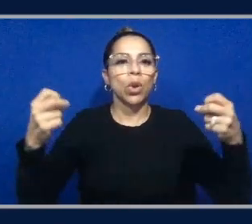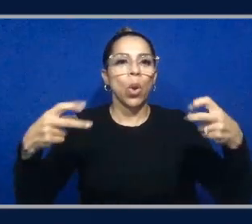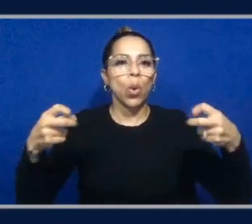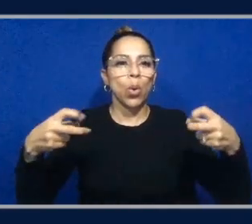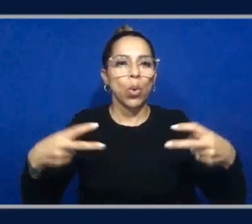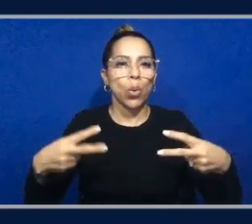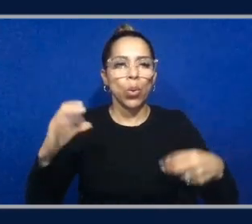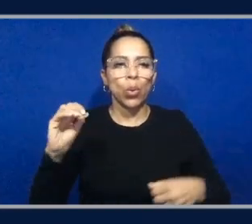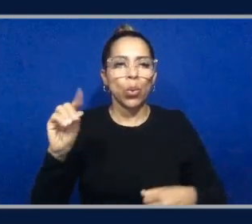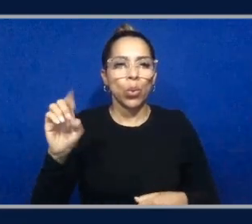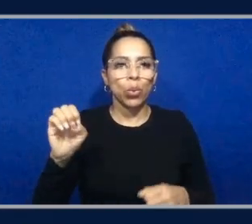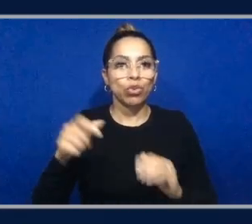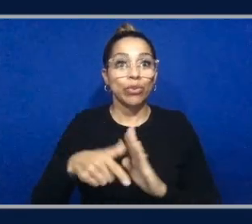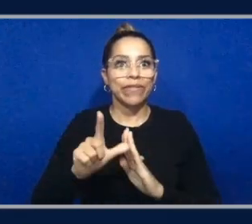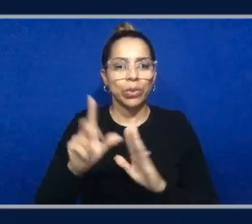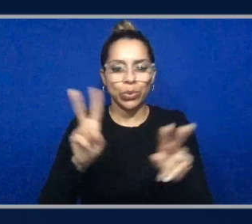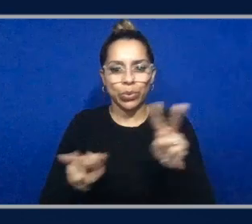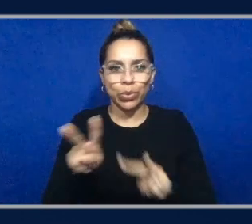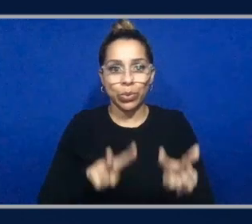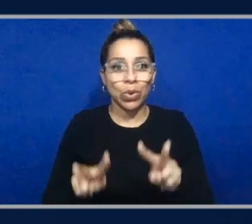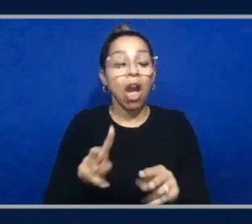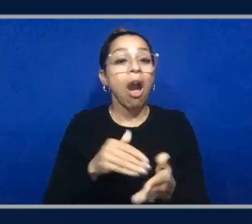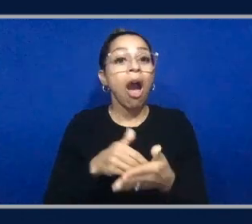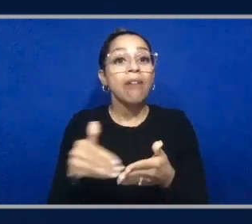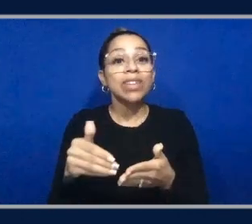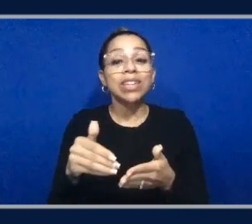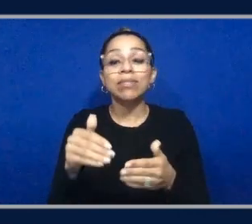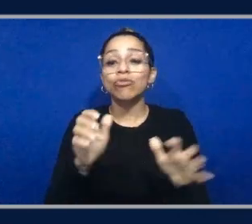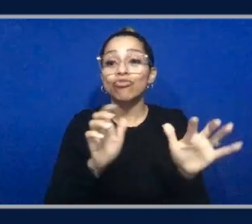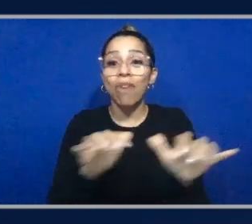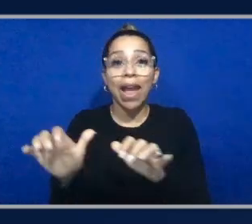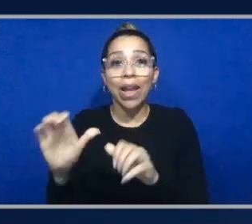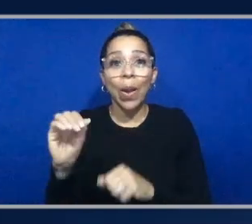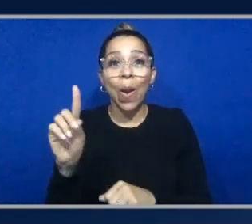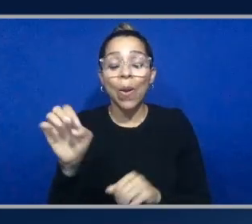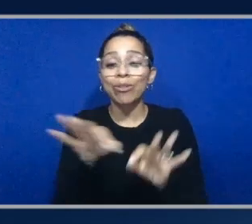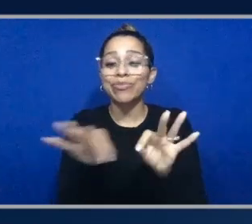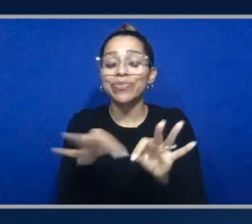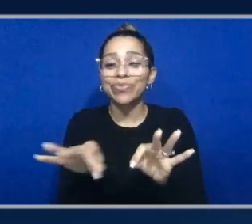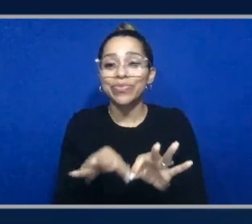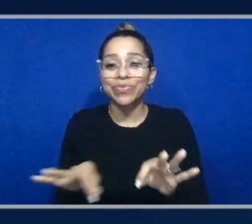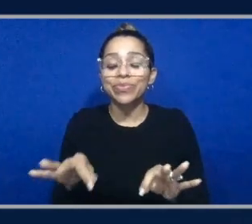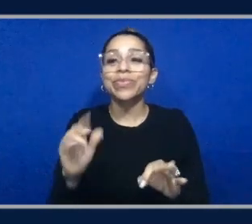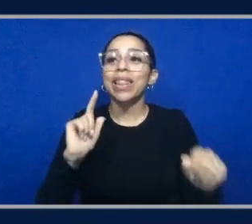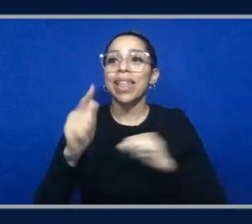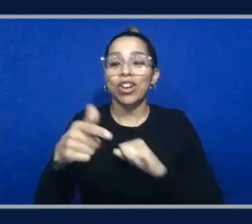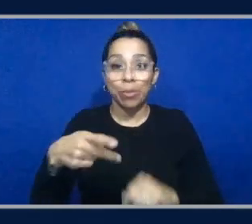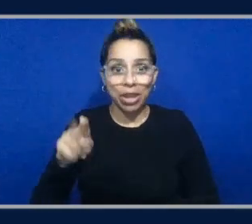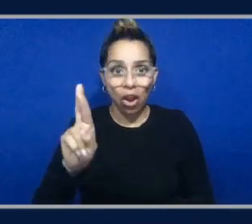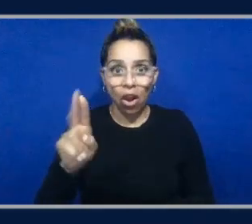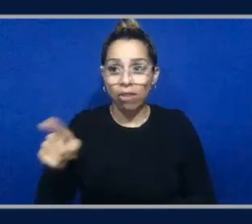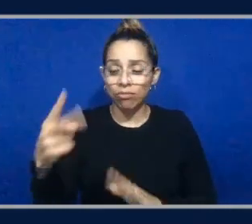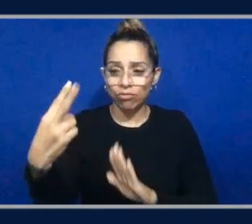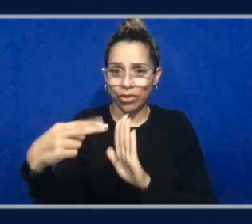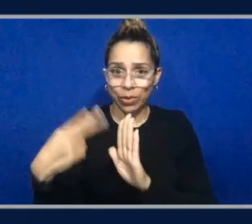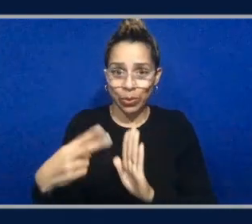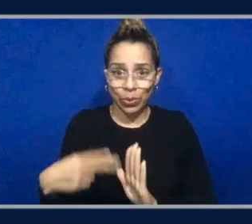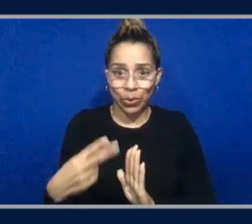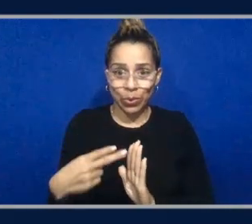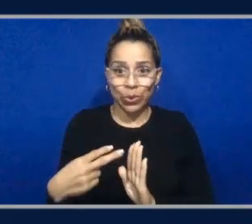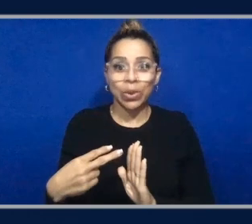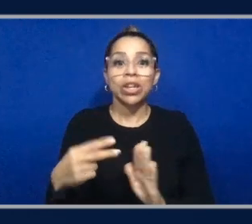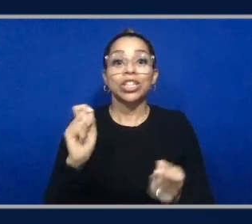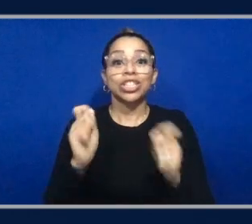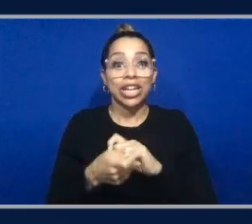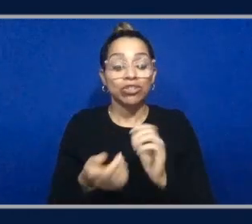nice. if oftentimes you write code, you get to a PR, and someone's reviewing your PR, your change request for you. Yes. Then they find